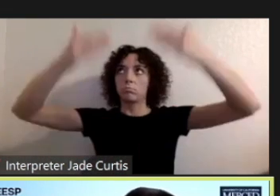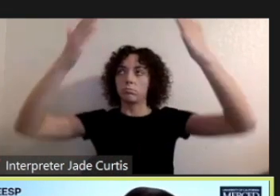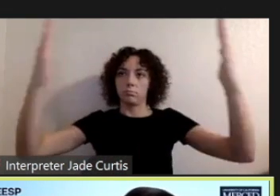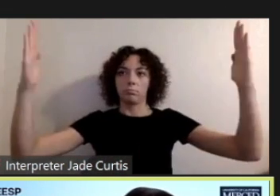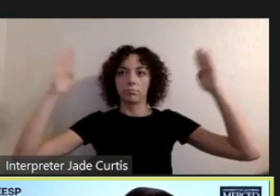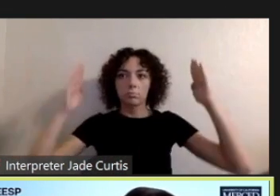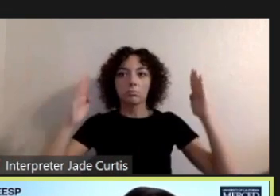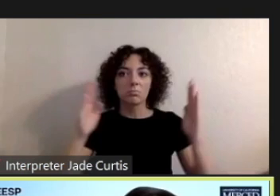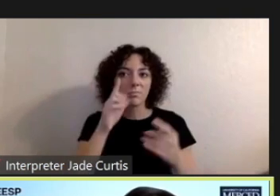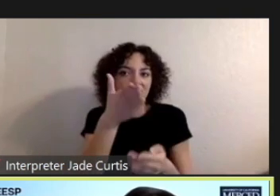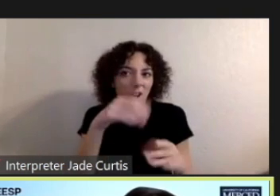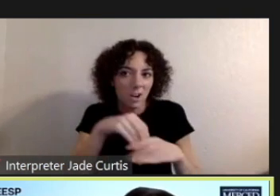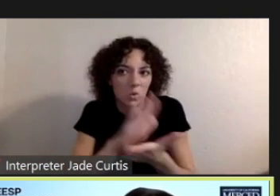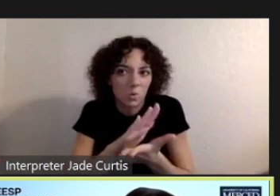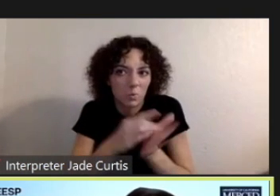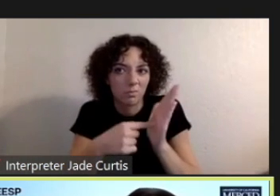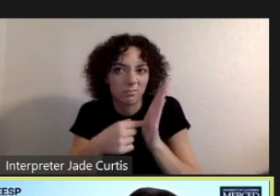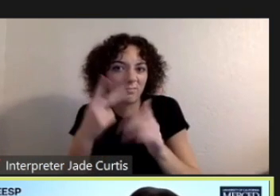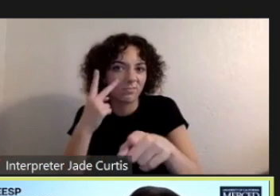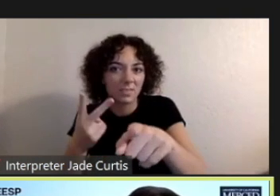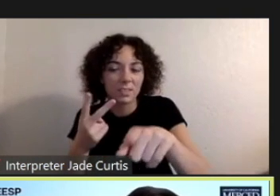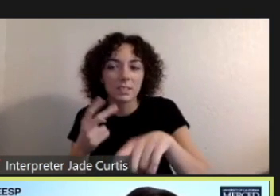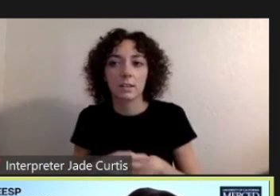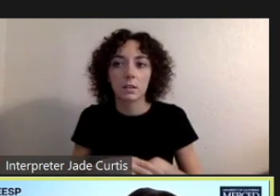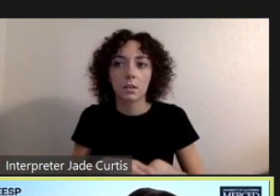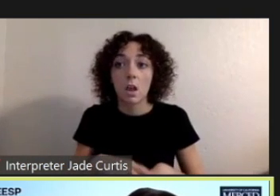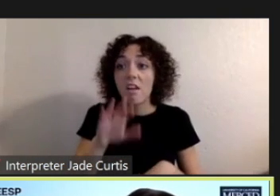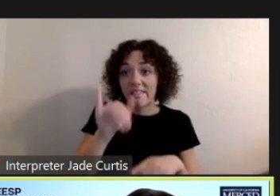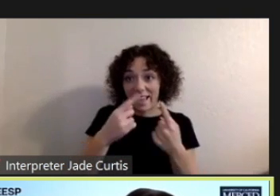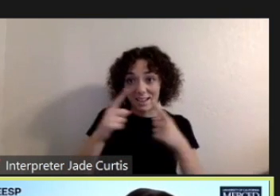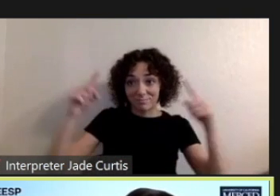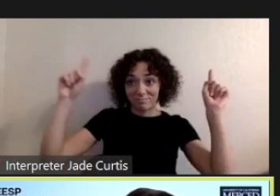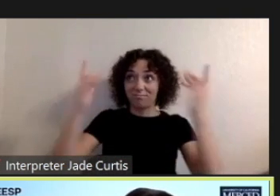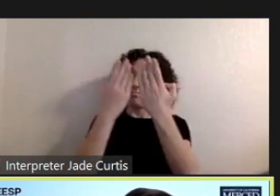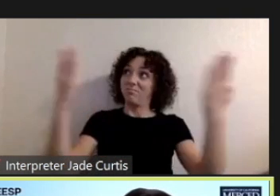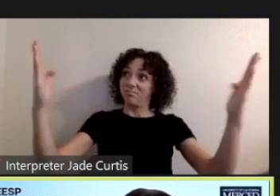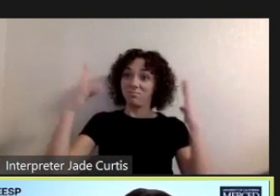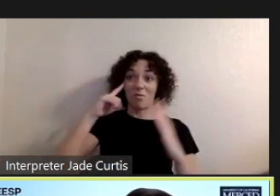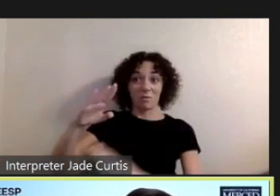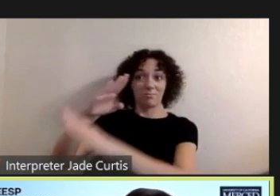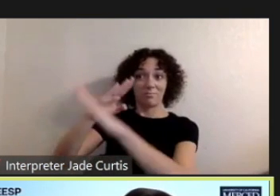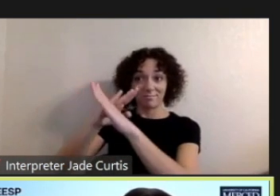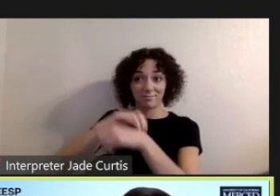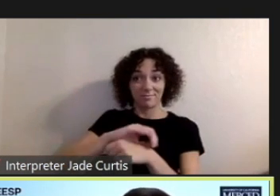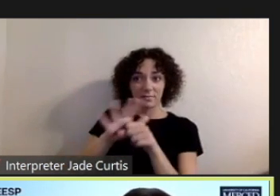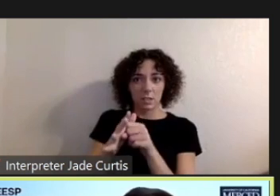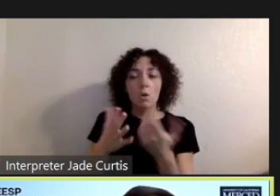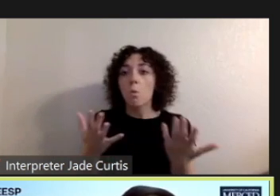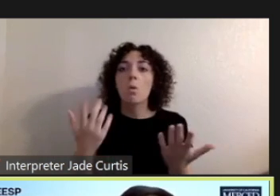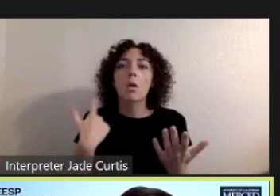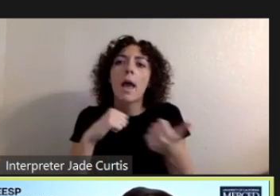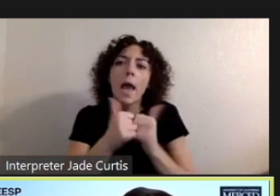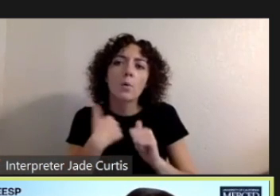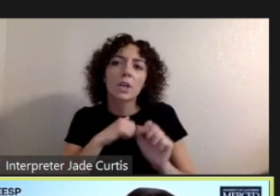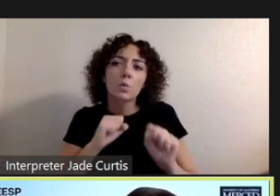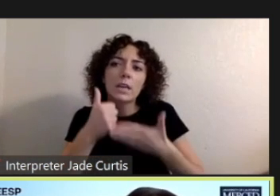So the question that might come about is, are those disk shields effective, and what would make them more effective, or whether or not we need to